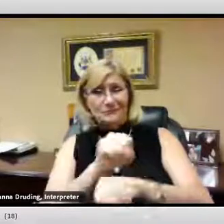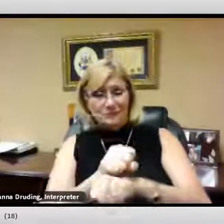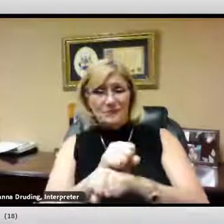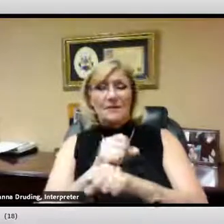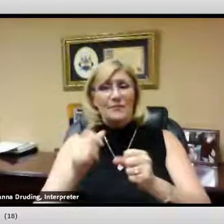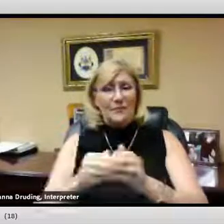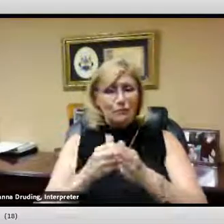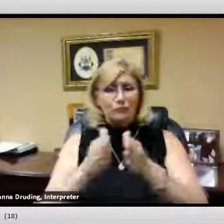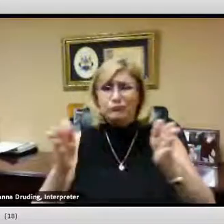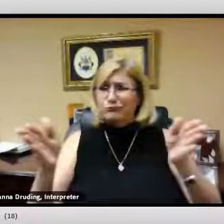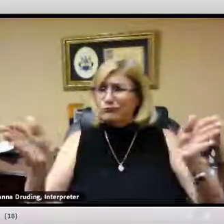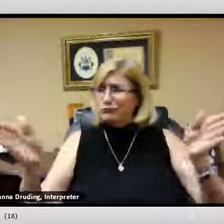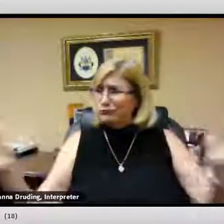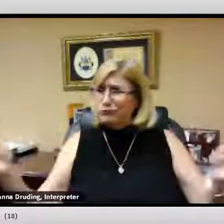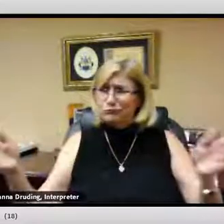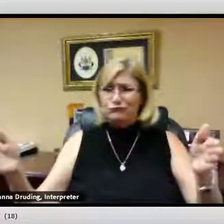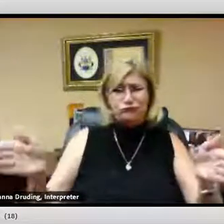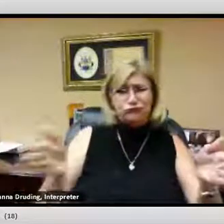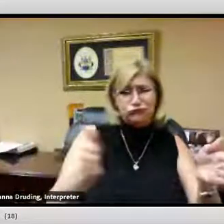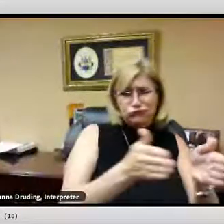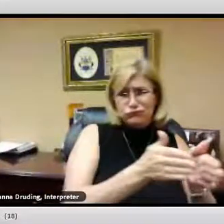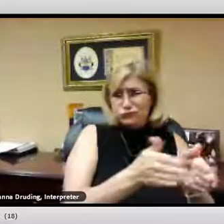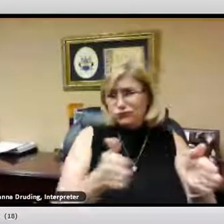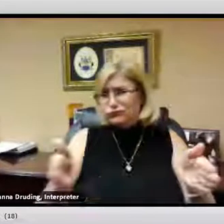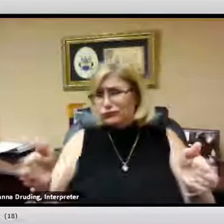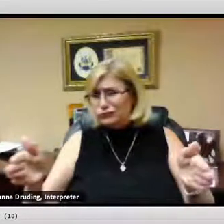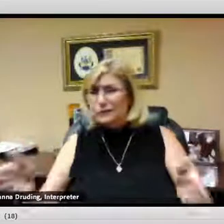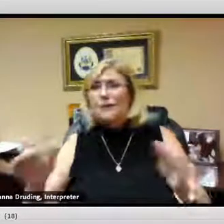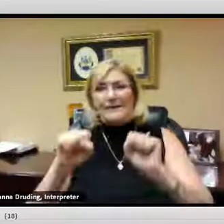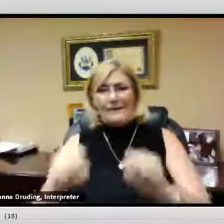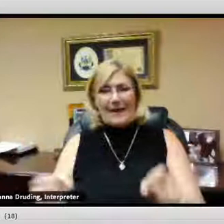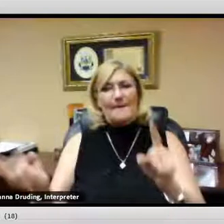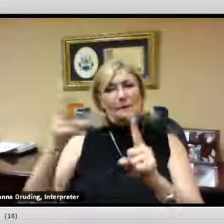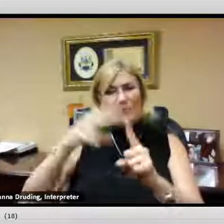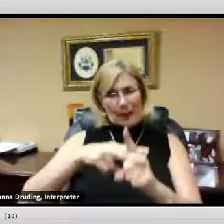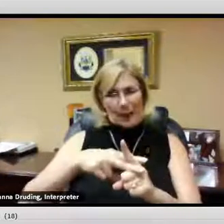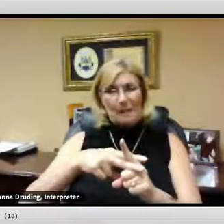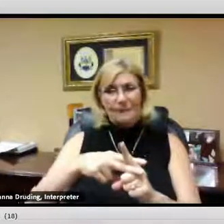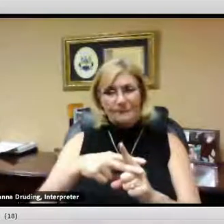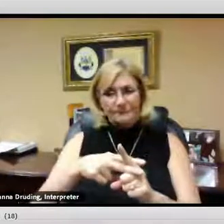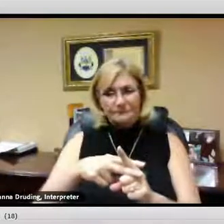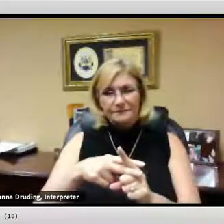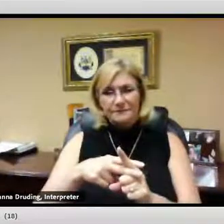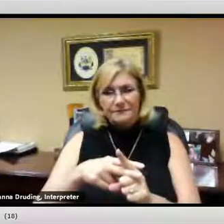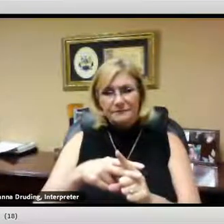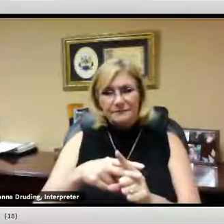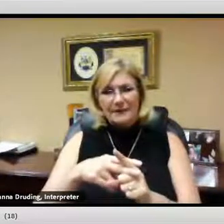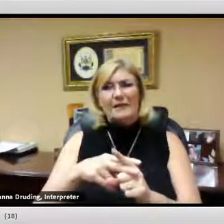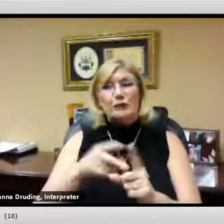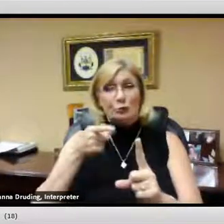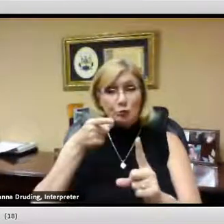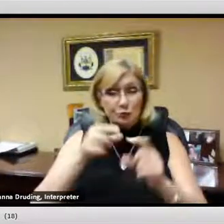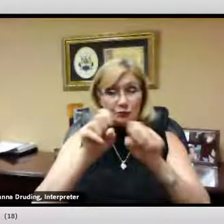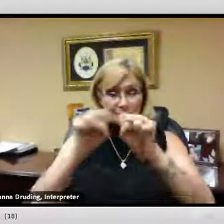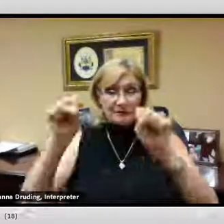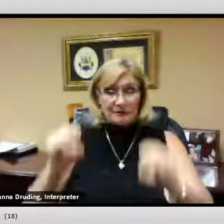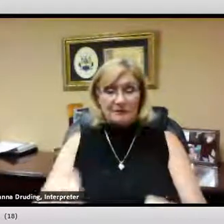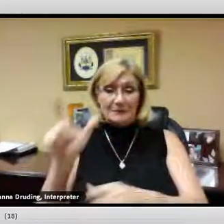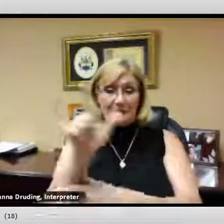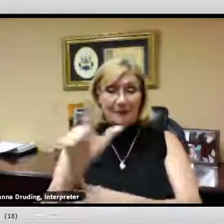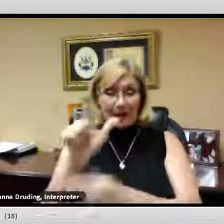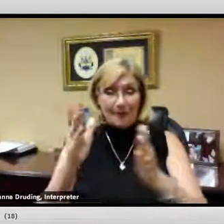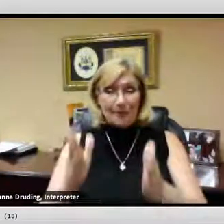there's a wide range of titles that might be applied to a systems librarian's